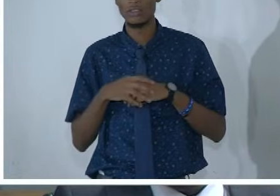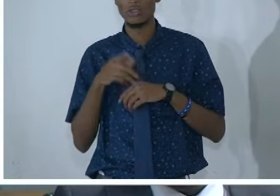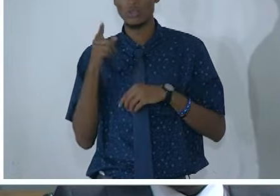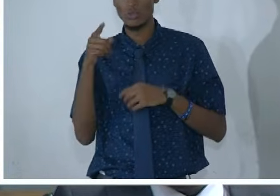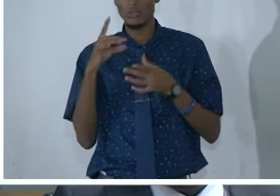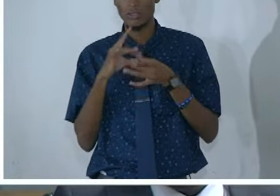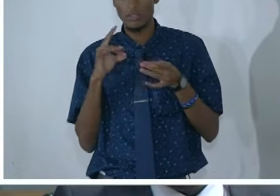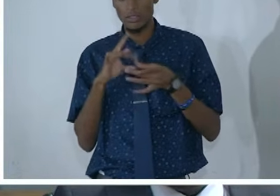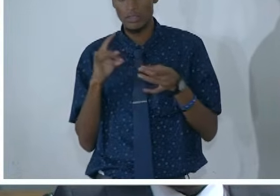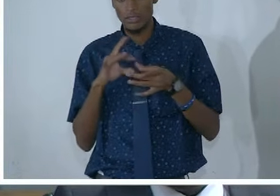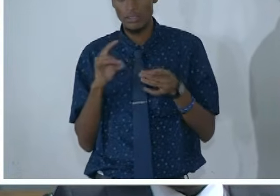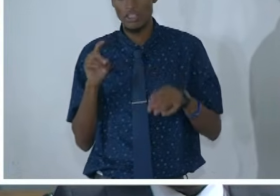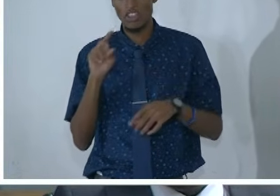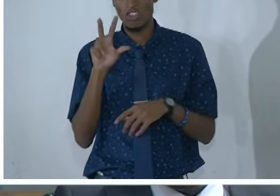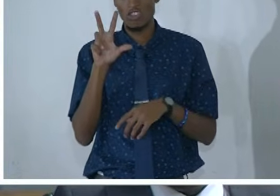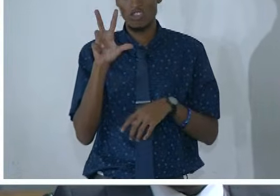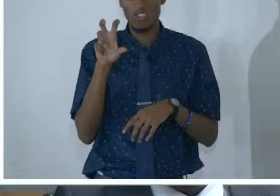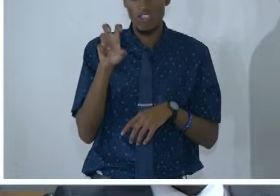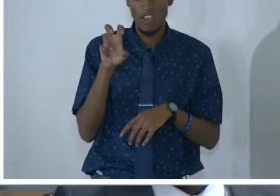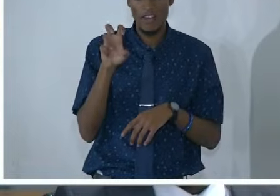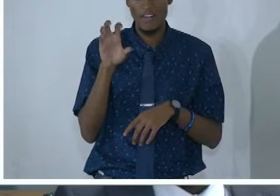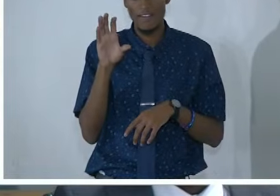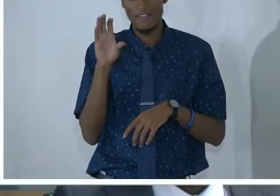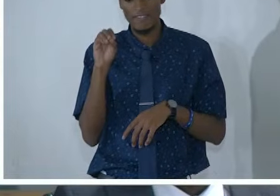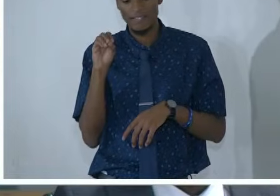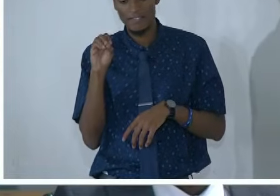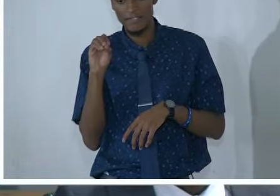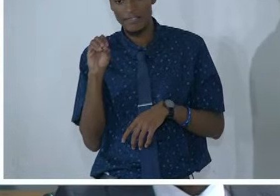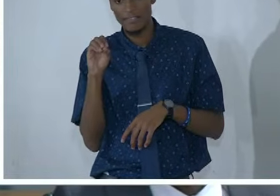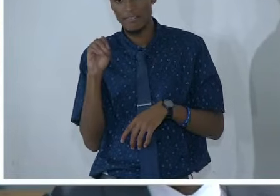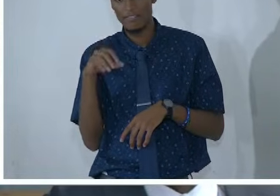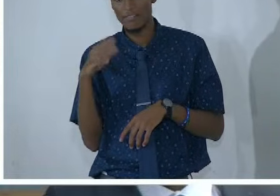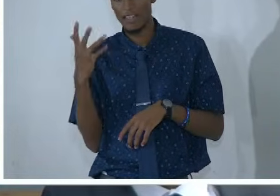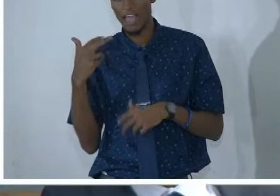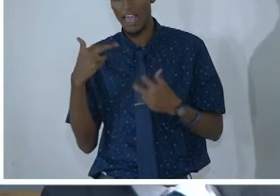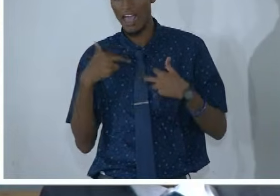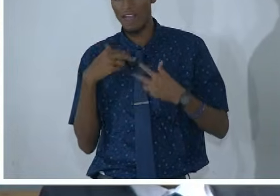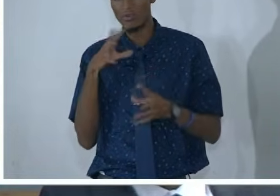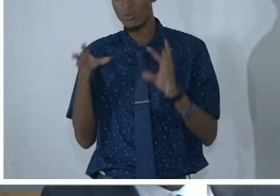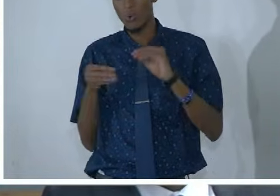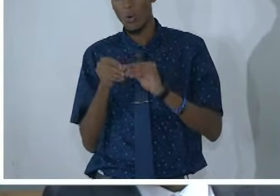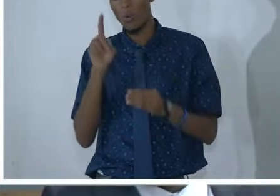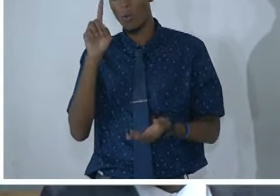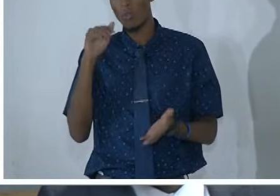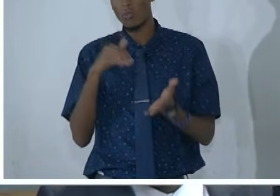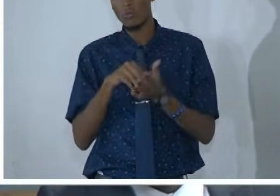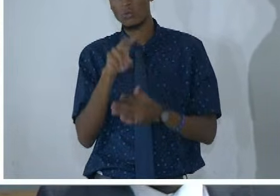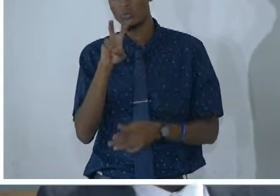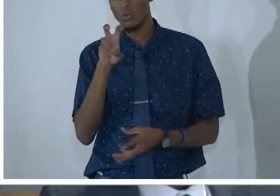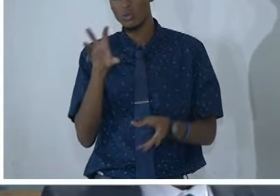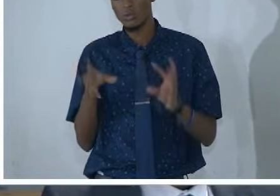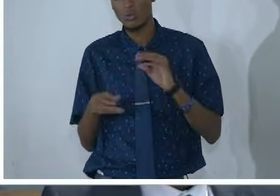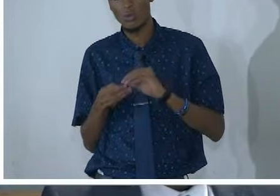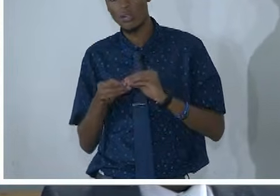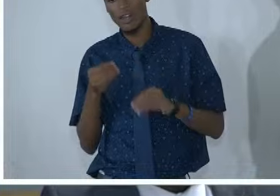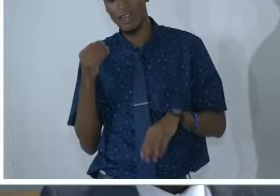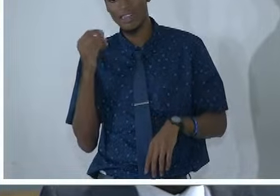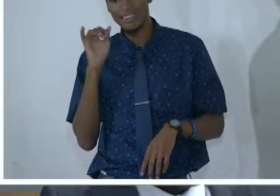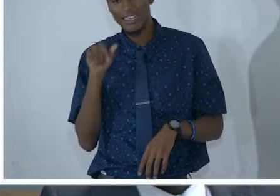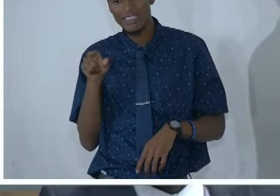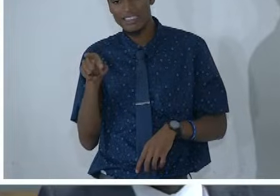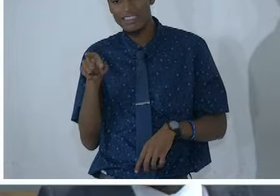mentioned some 350 delivered, total of 1,200 in total. The